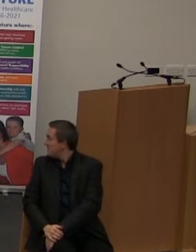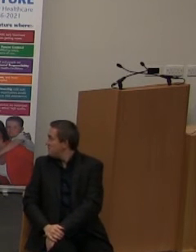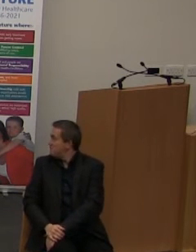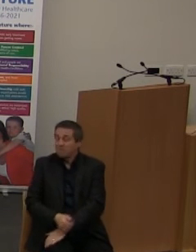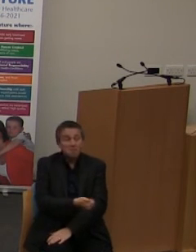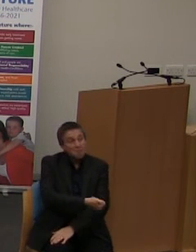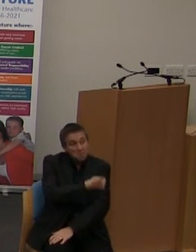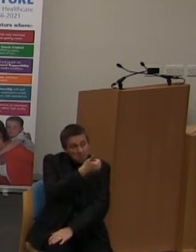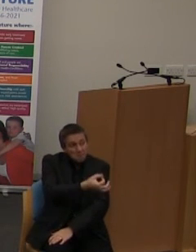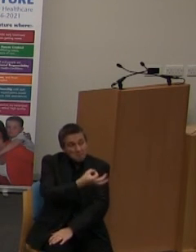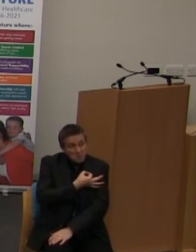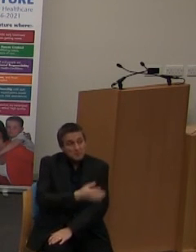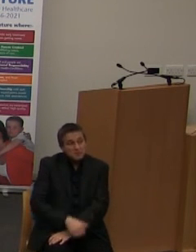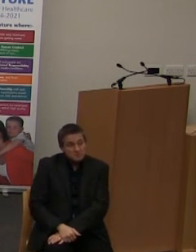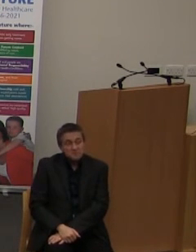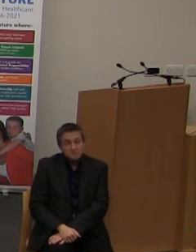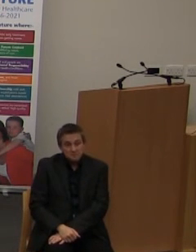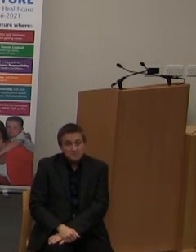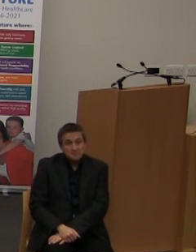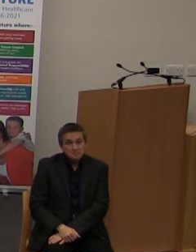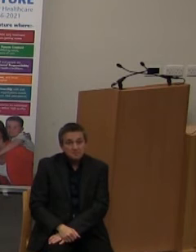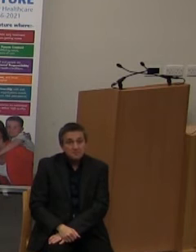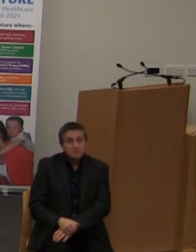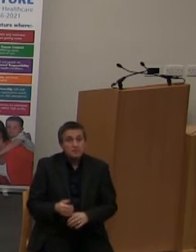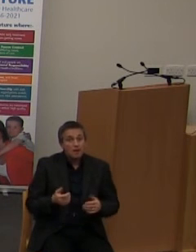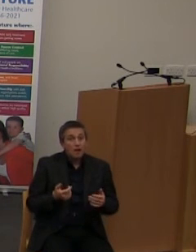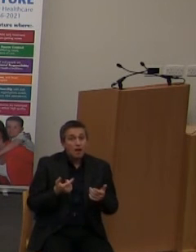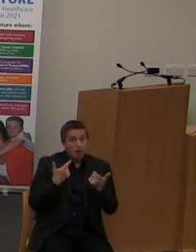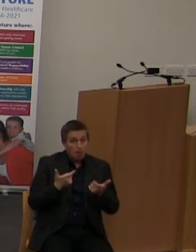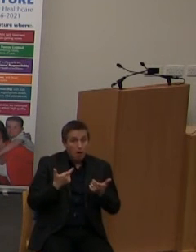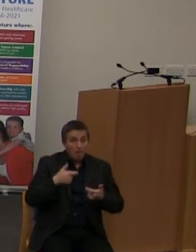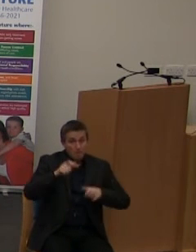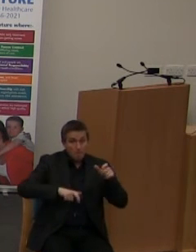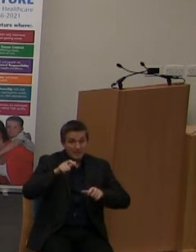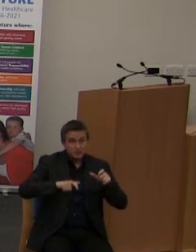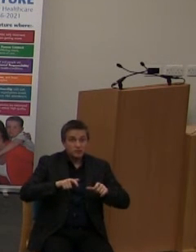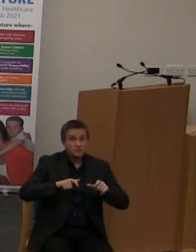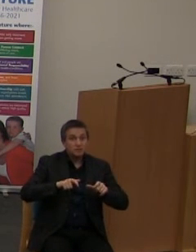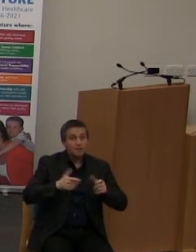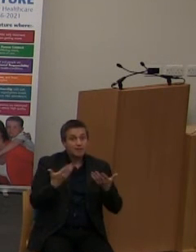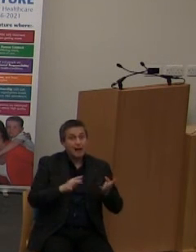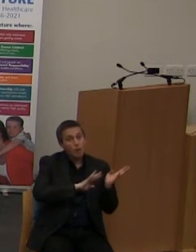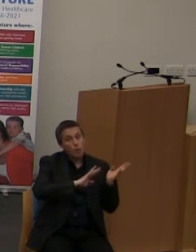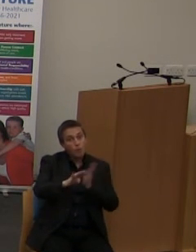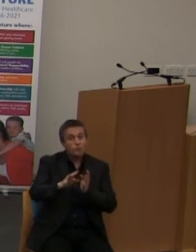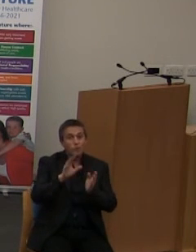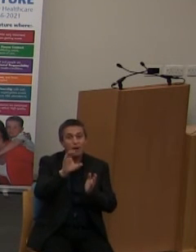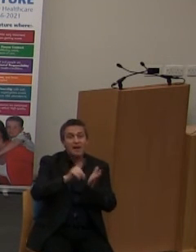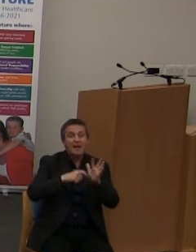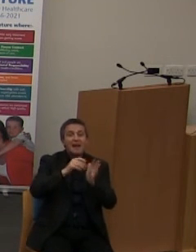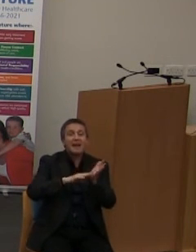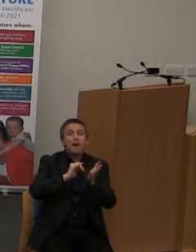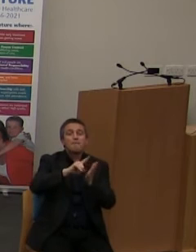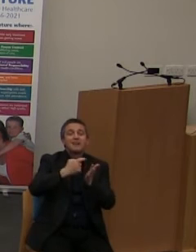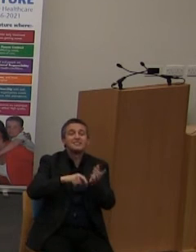for that question. As you know, we have repatriated a lot of patients to Clacks Hospital, you've said that, and we've tried to work hard on that